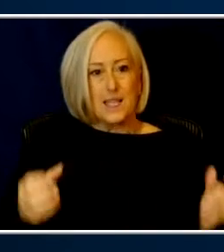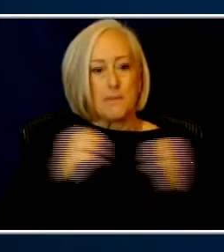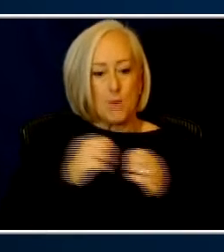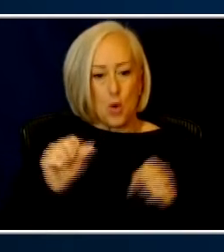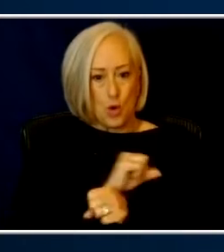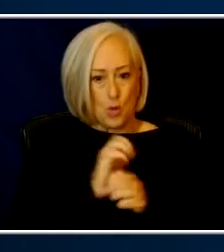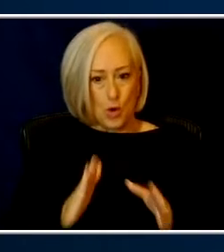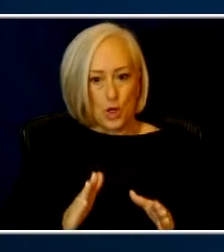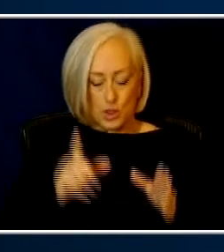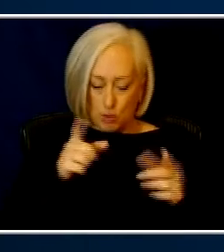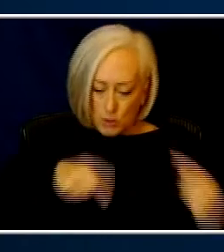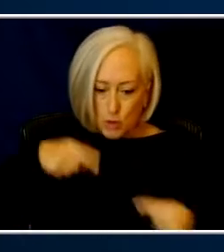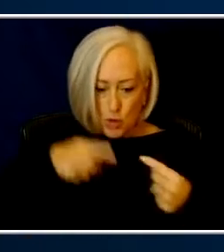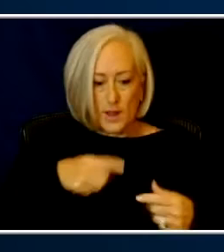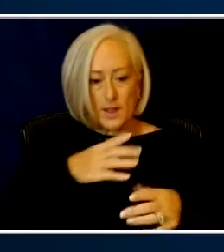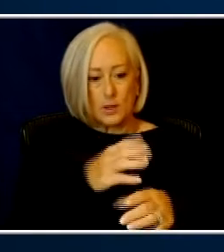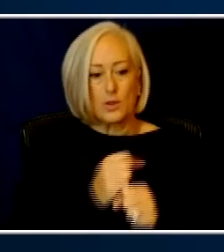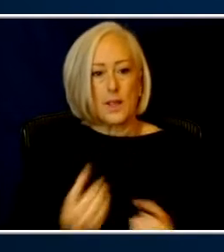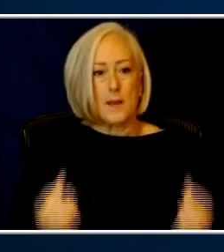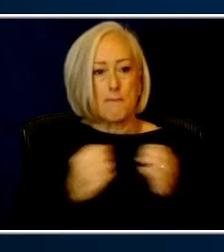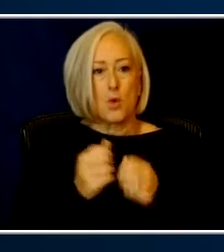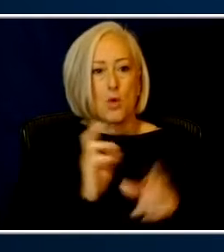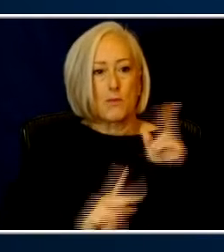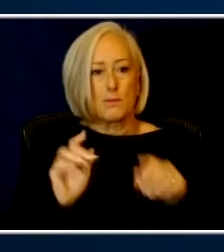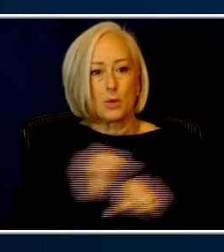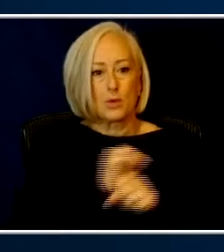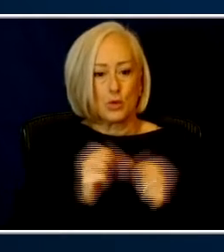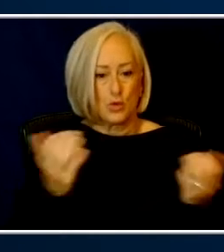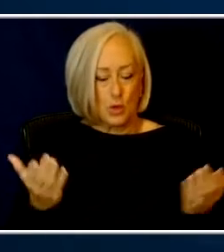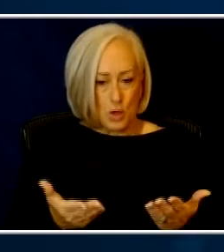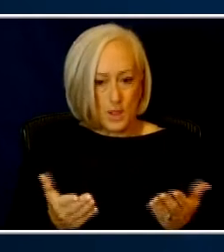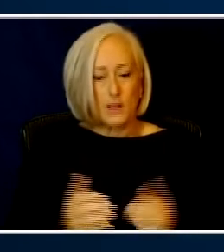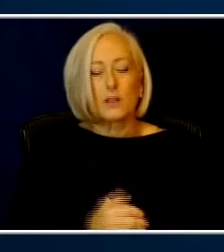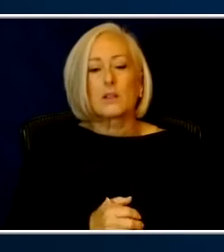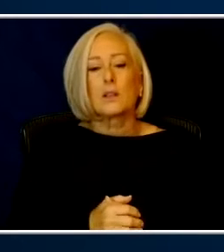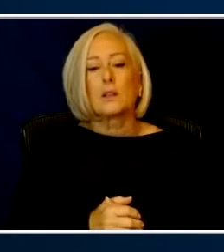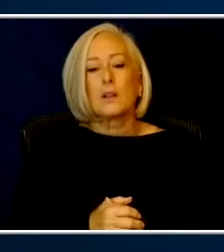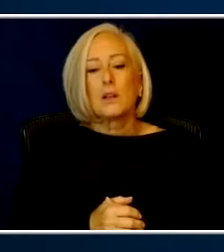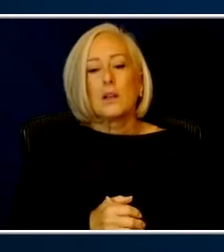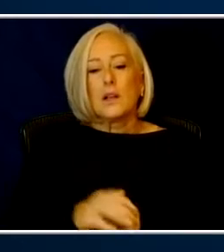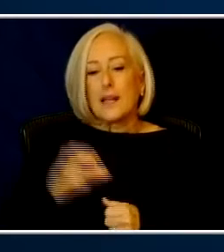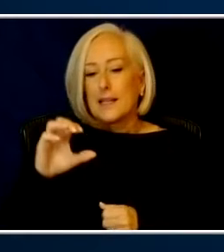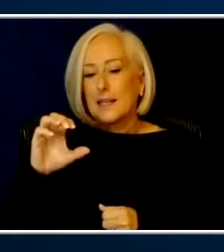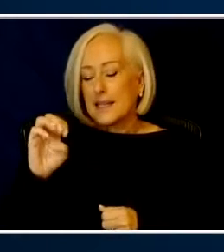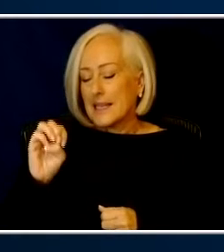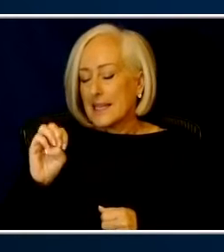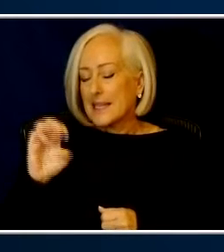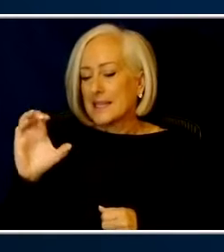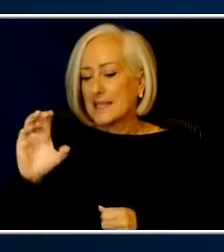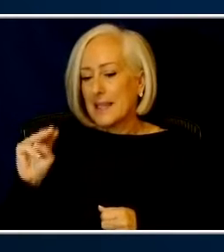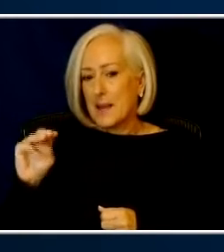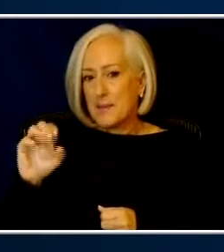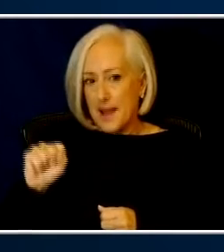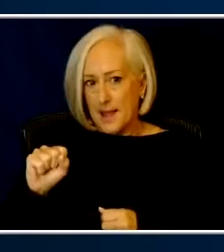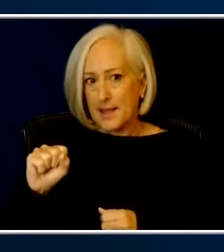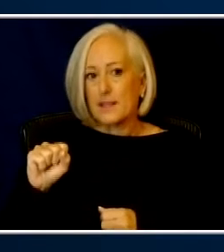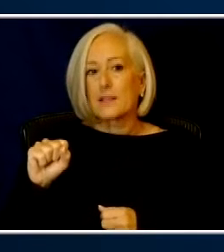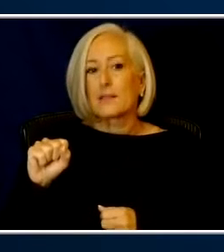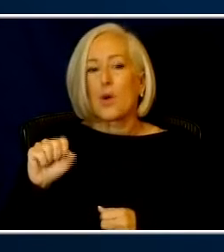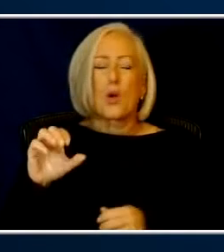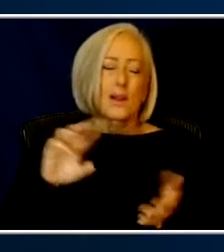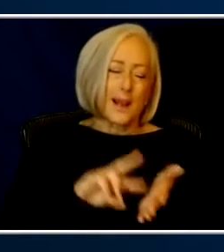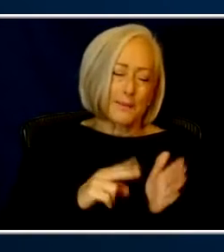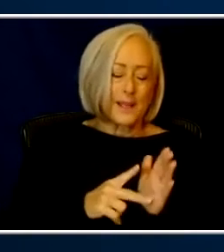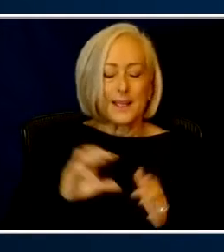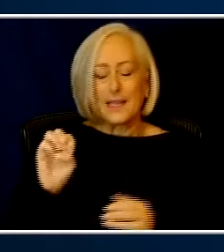in, and it's also a challenge when you think about it in an ECMS standpoint. Or an EMS standpoint.